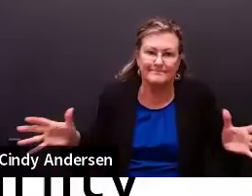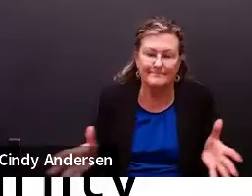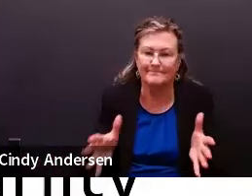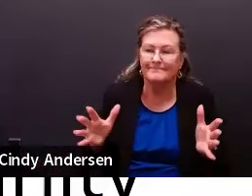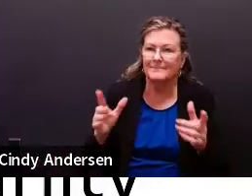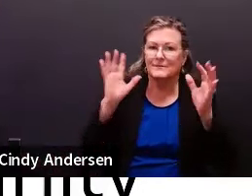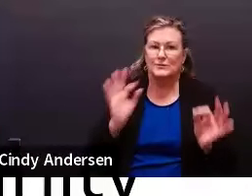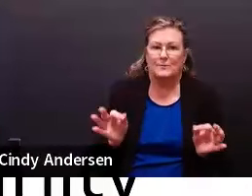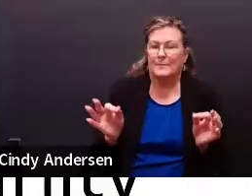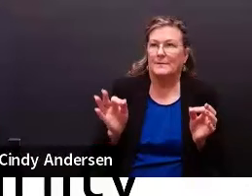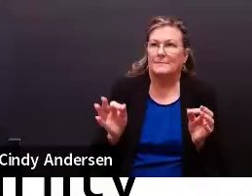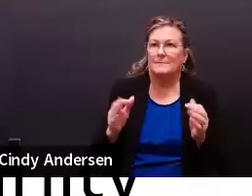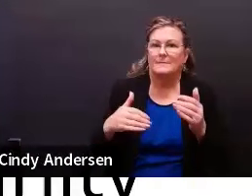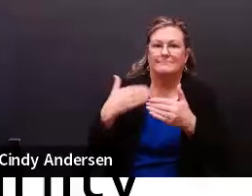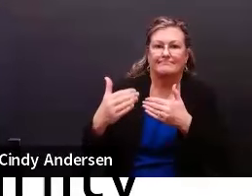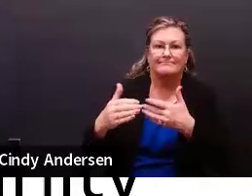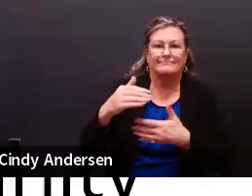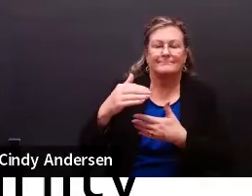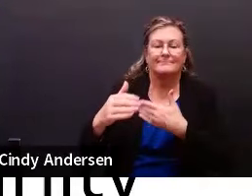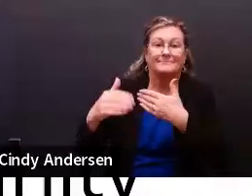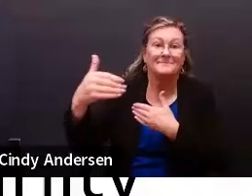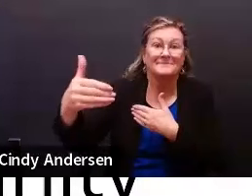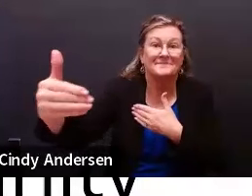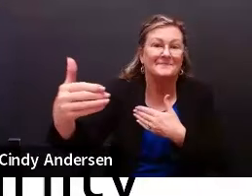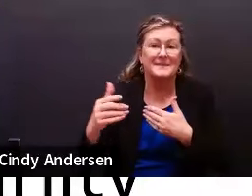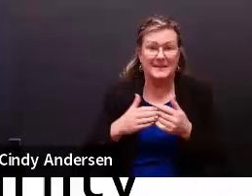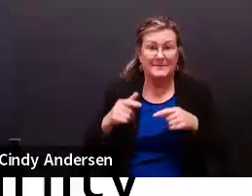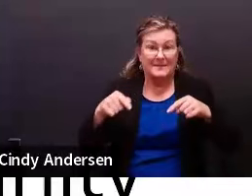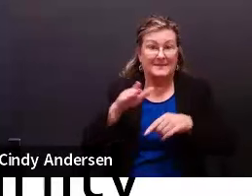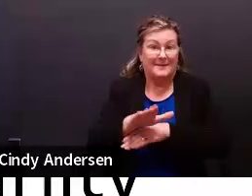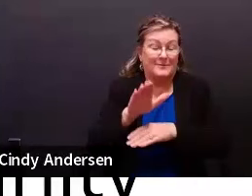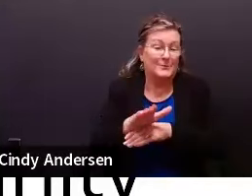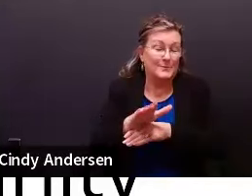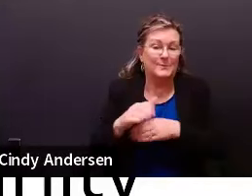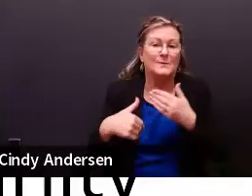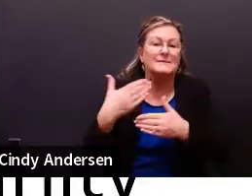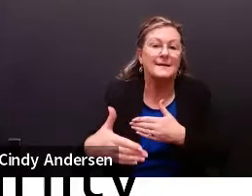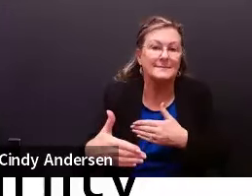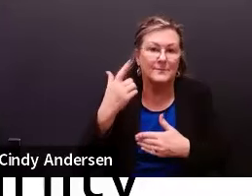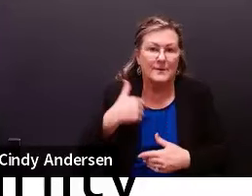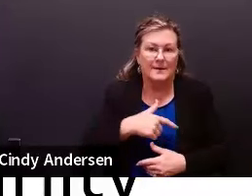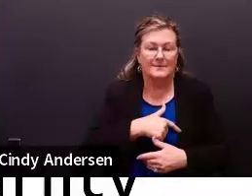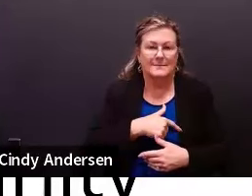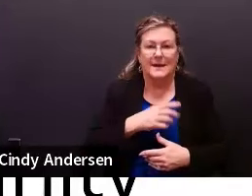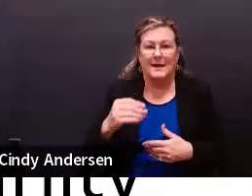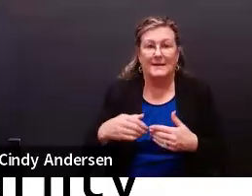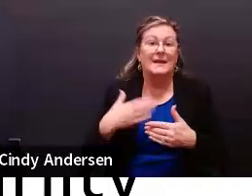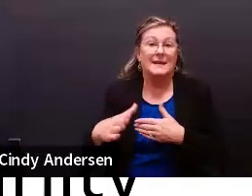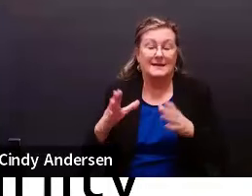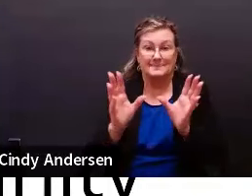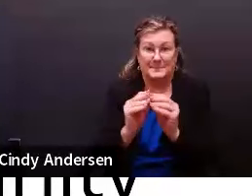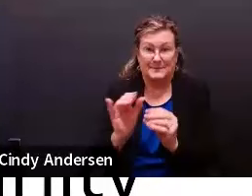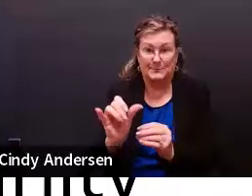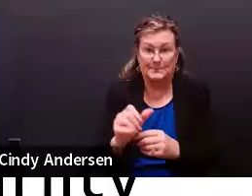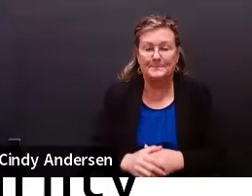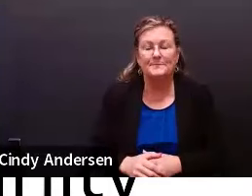we go with our, even within this afternoon, and where we go with our next community of